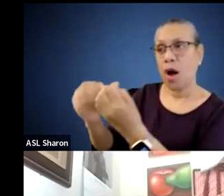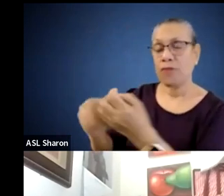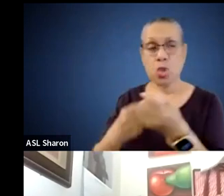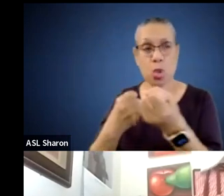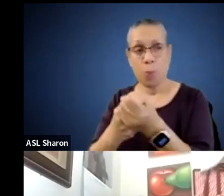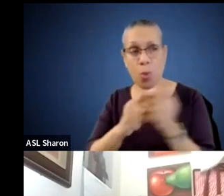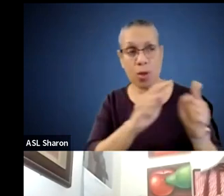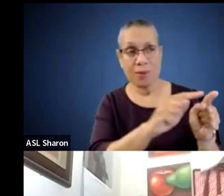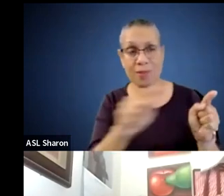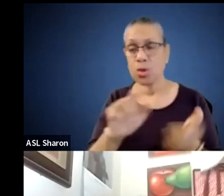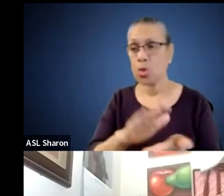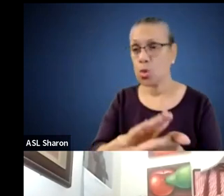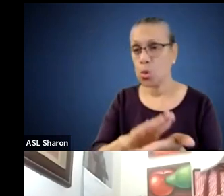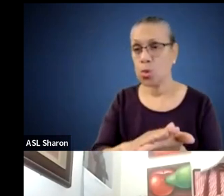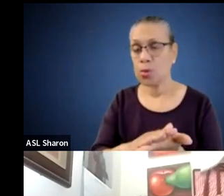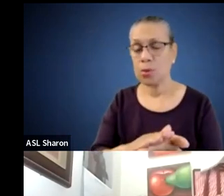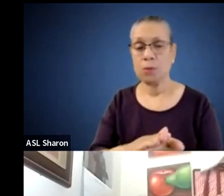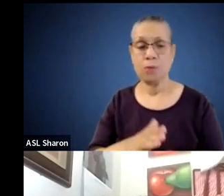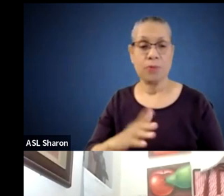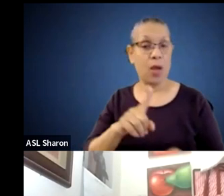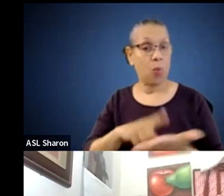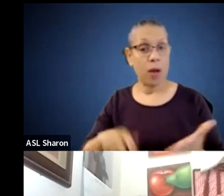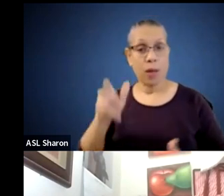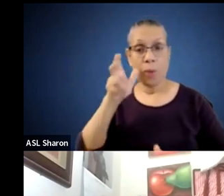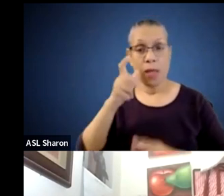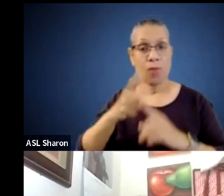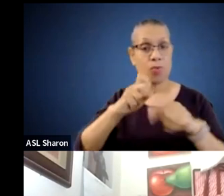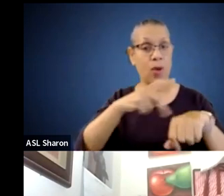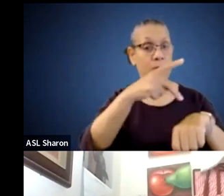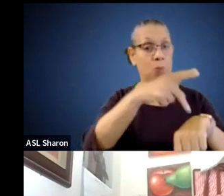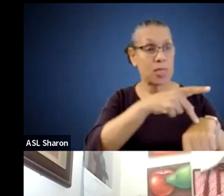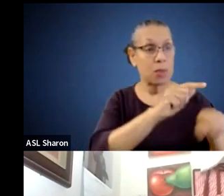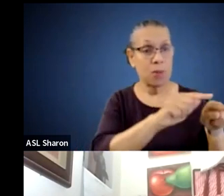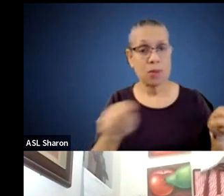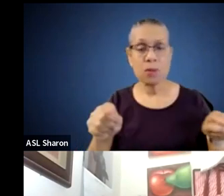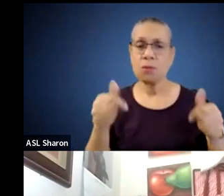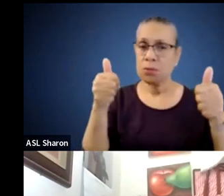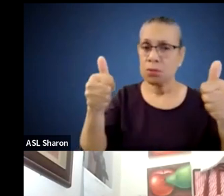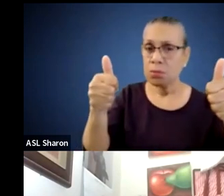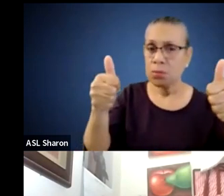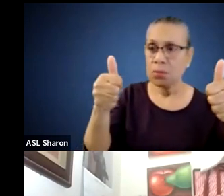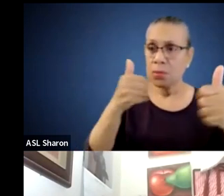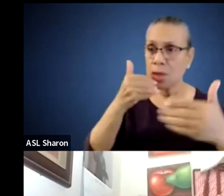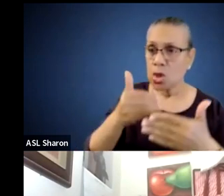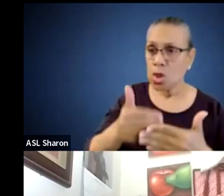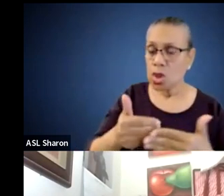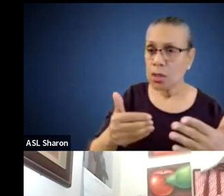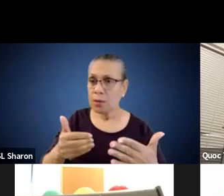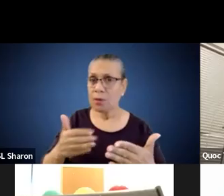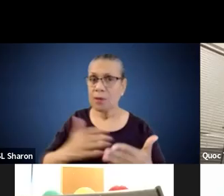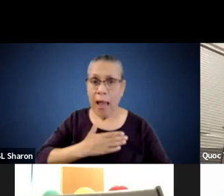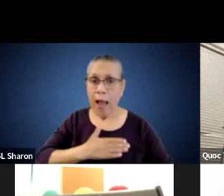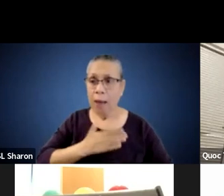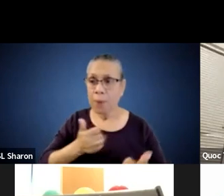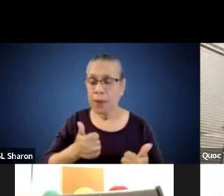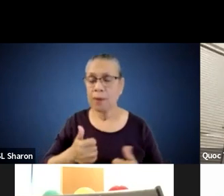schools adequately and the feedback I'm getting from school leaders on that is positive and so um